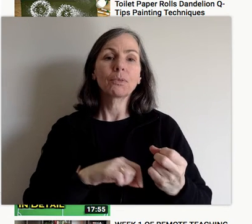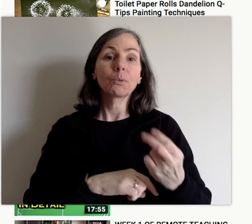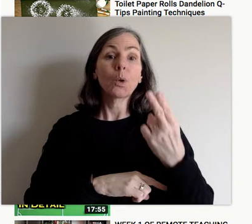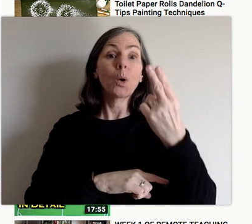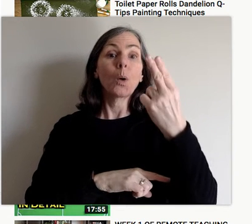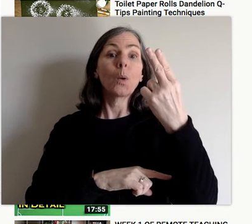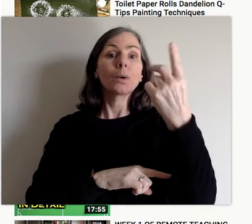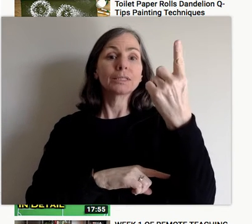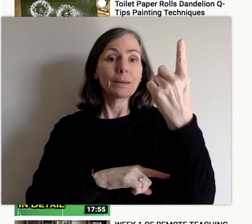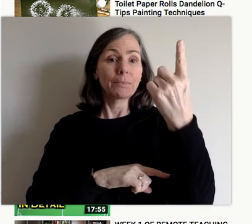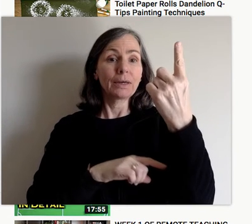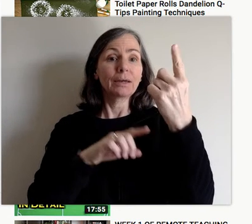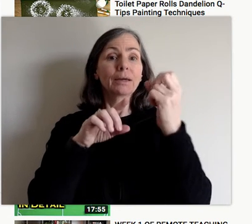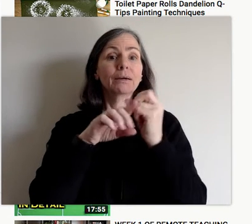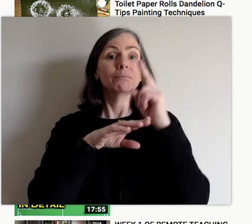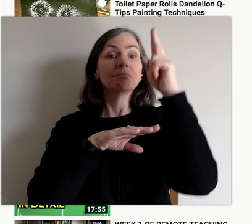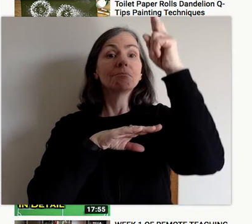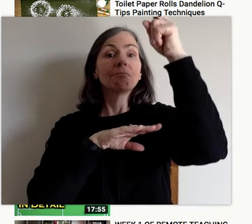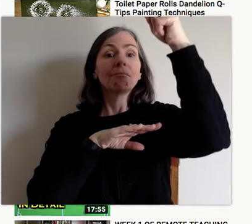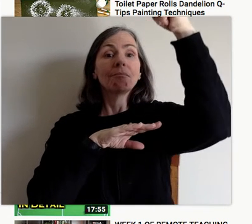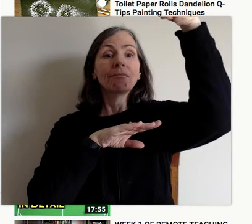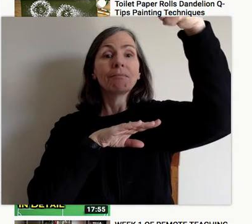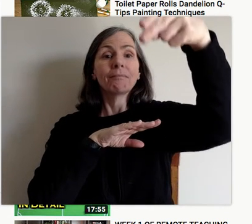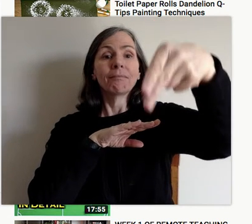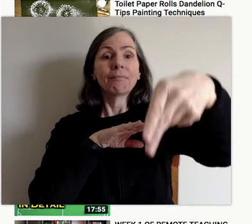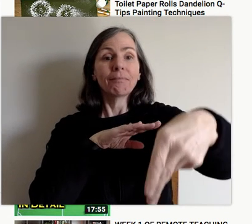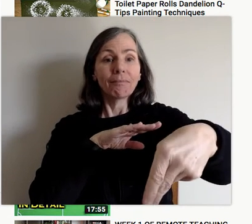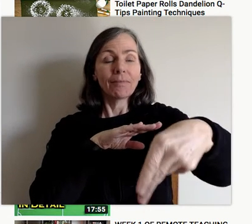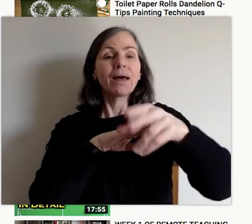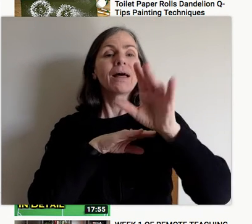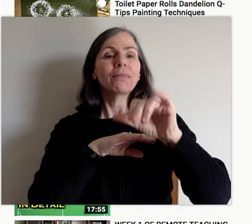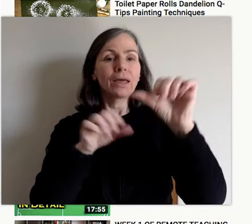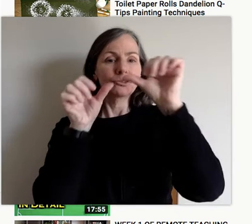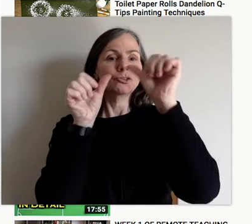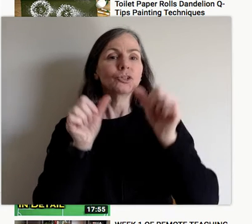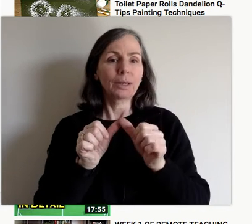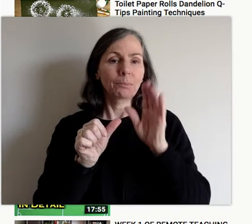comes back down, it makes the shape of a parabola.